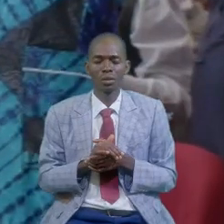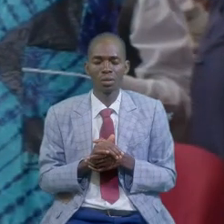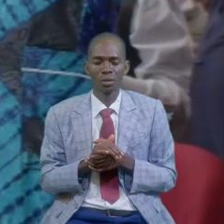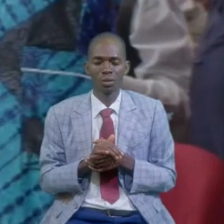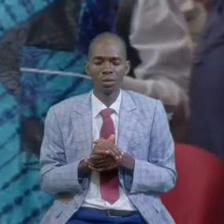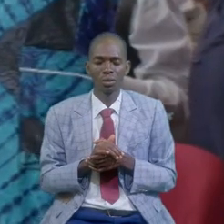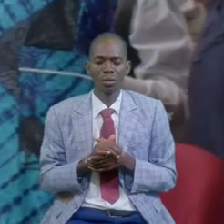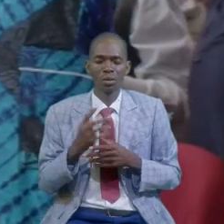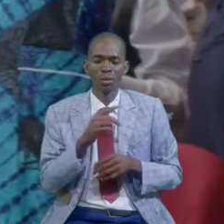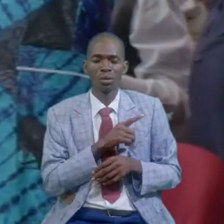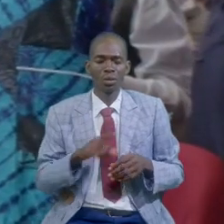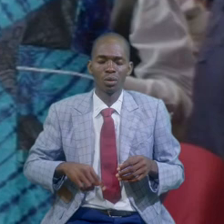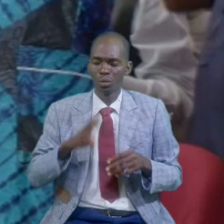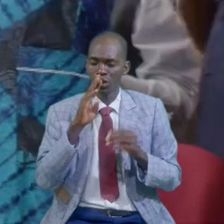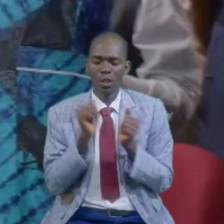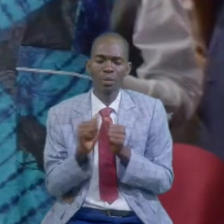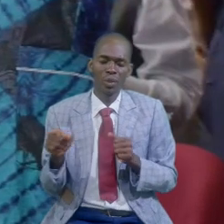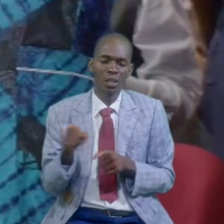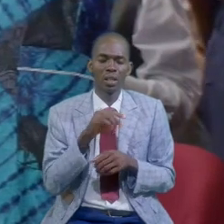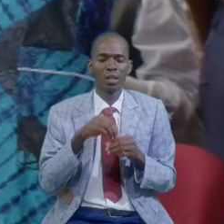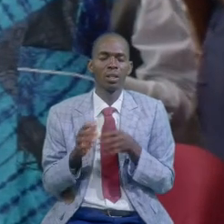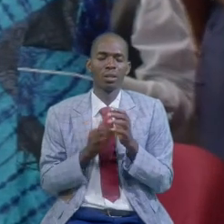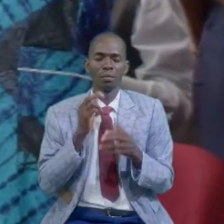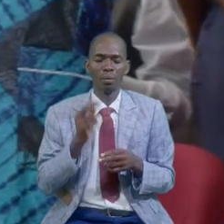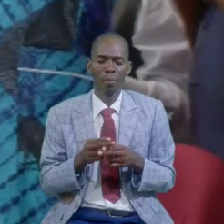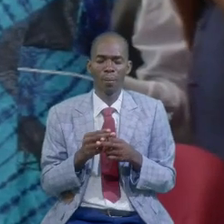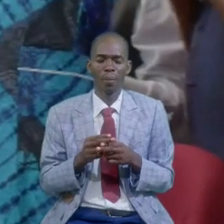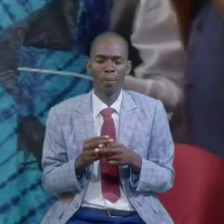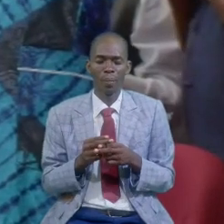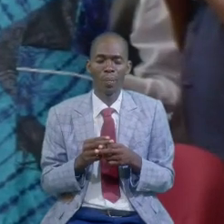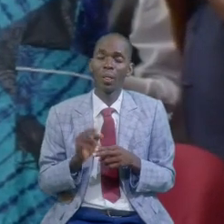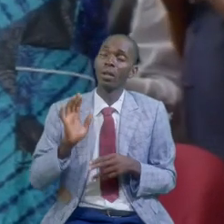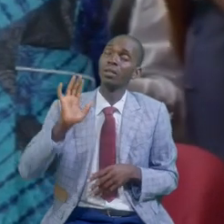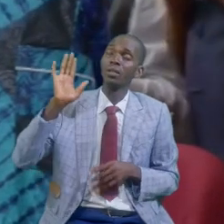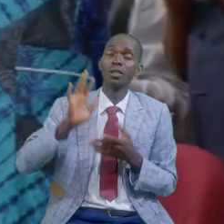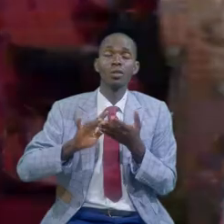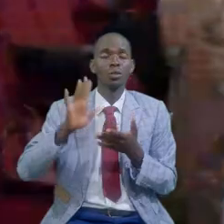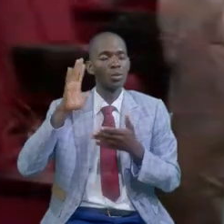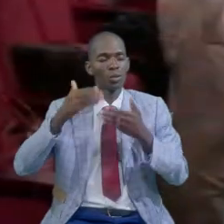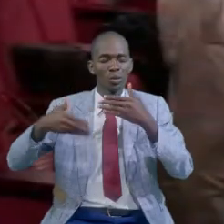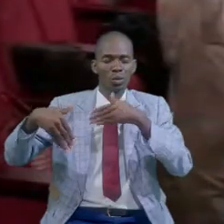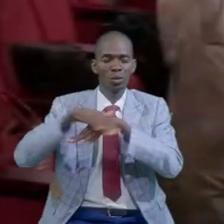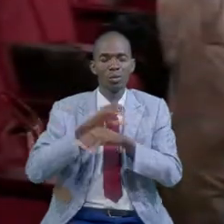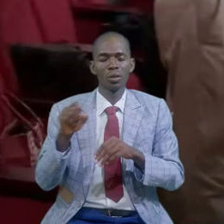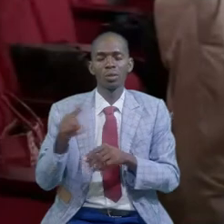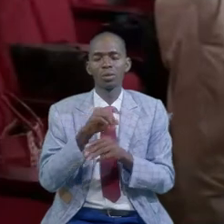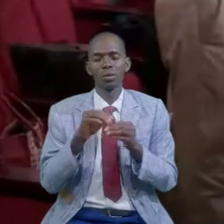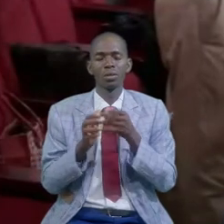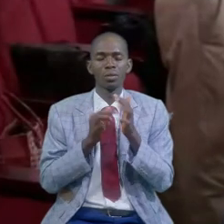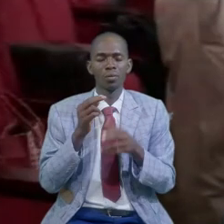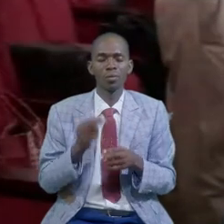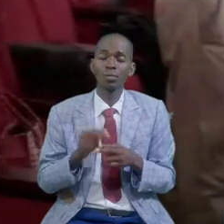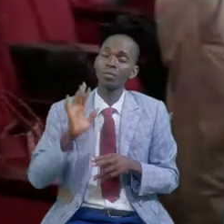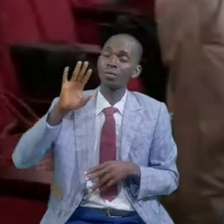The Lord be with you. His glory overshadow you. His